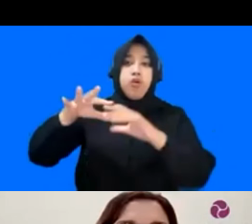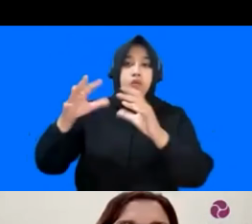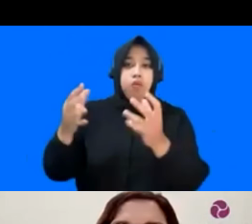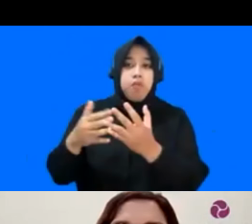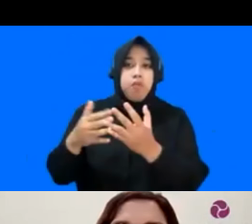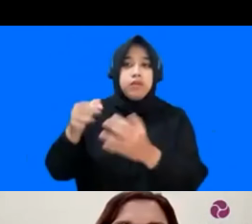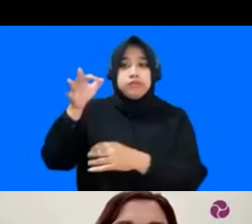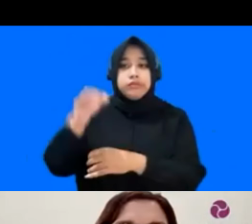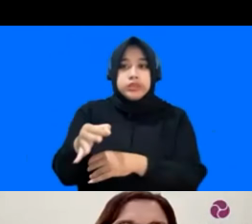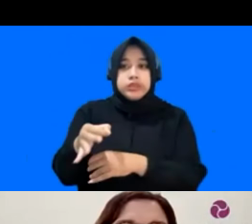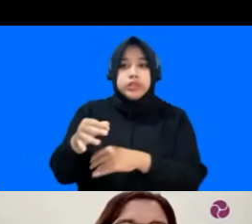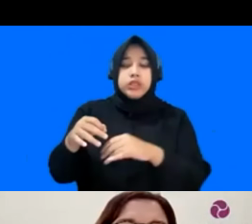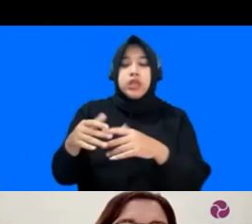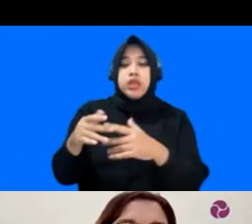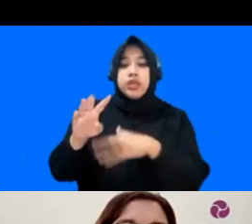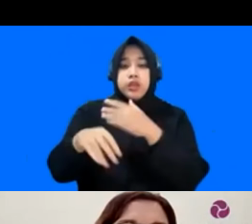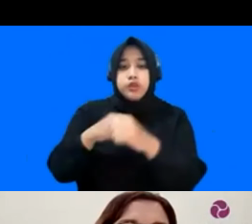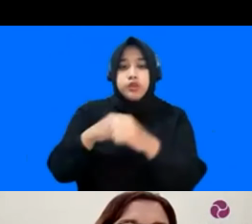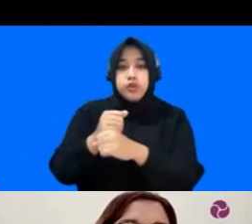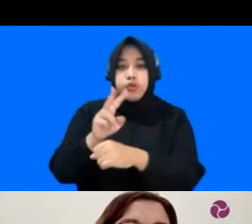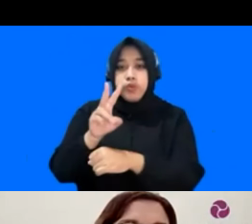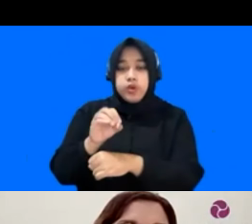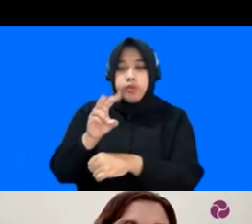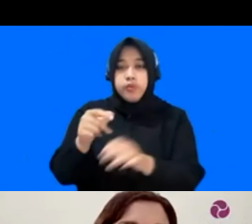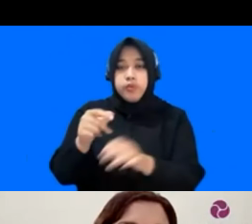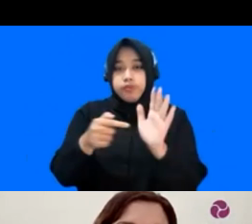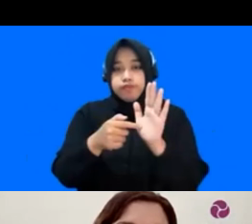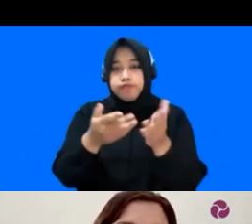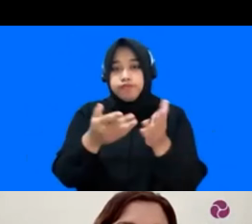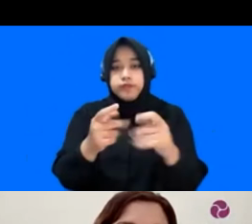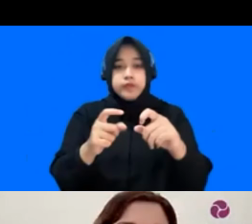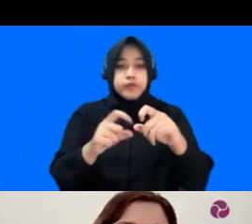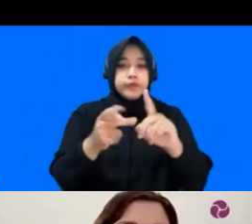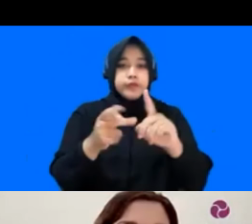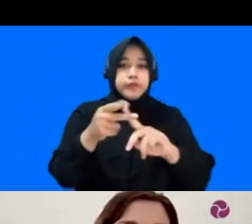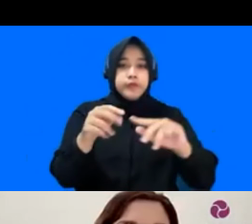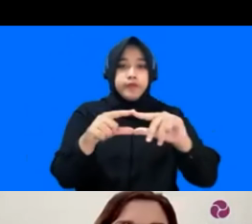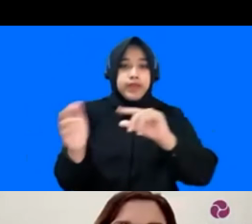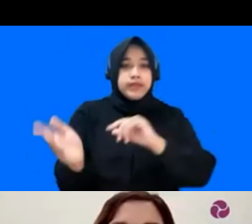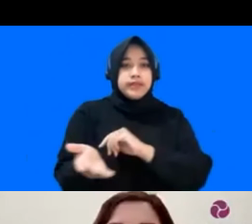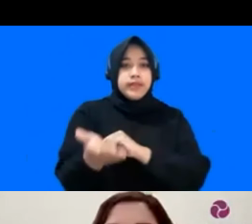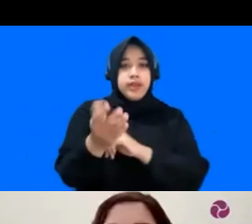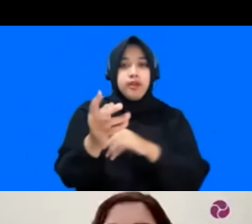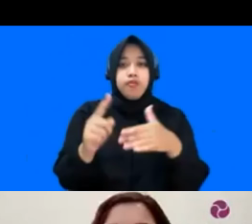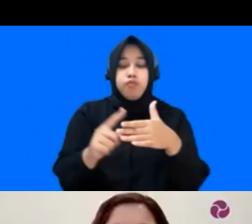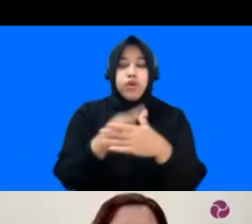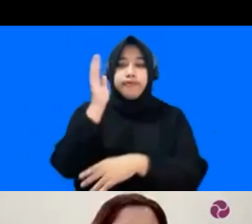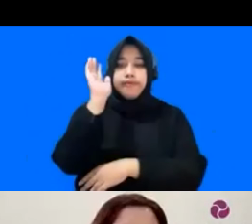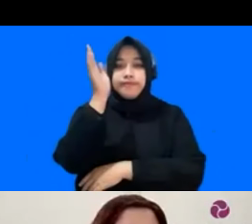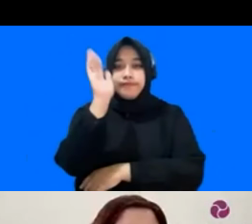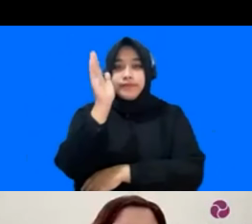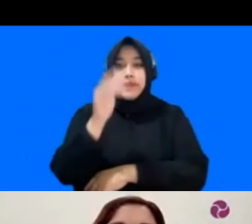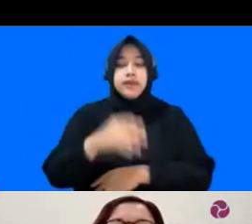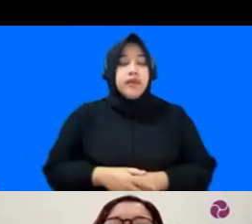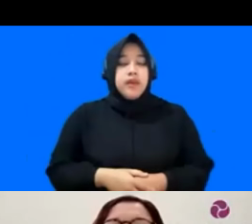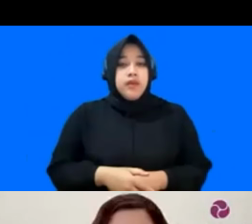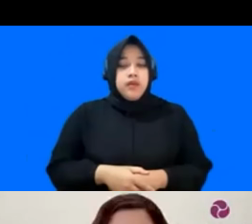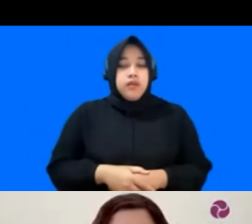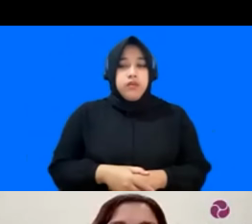screen over to you, Sofia, and we look forward to hearing your insights. Thank you so much, Robin. I hope you can hear me